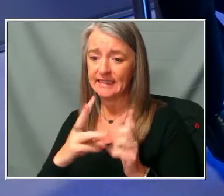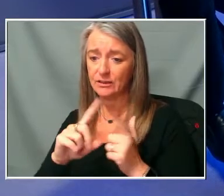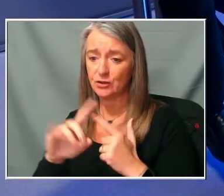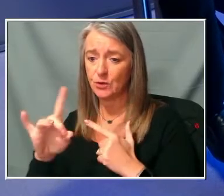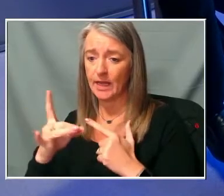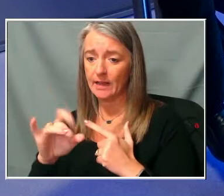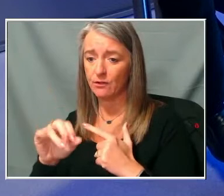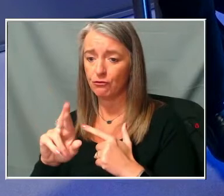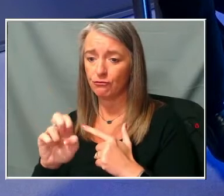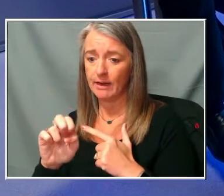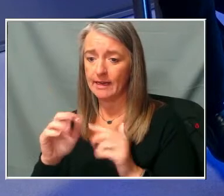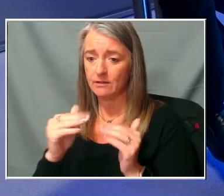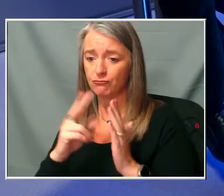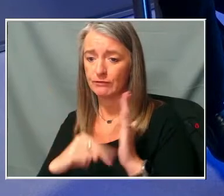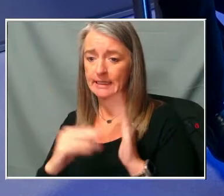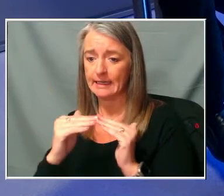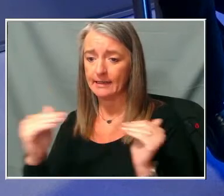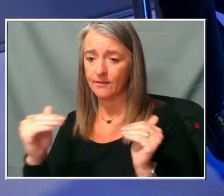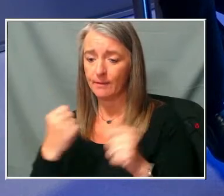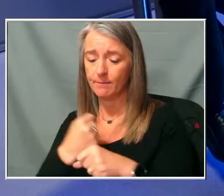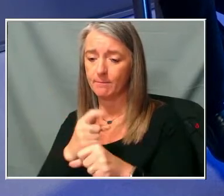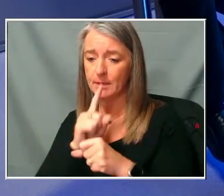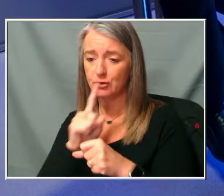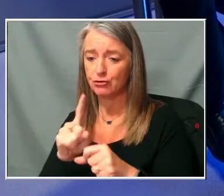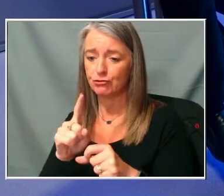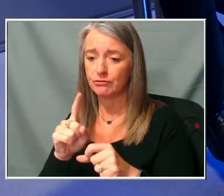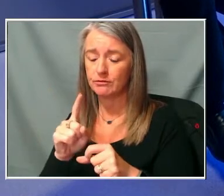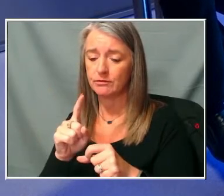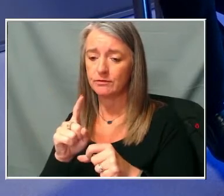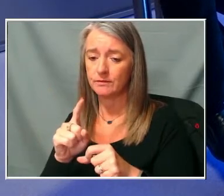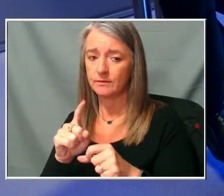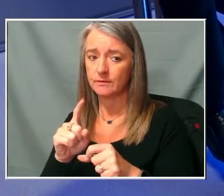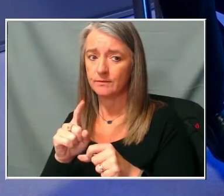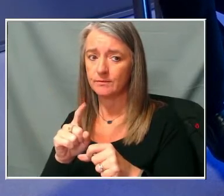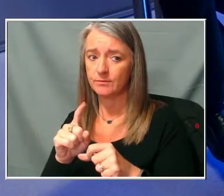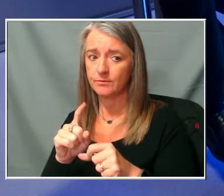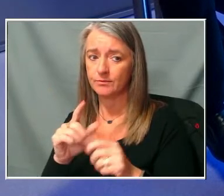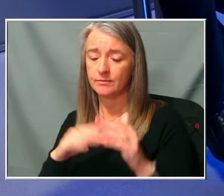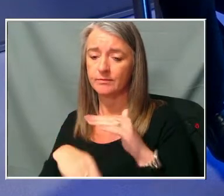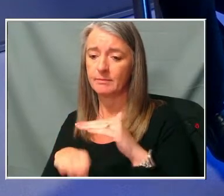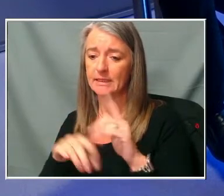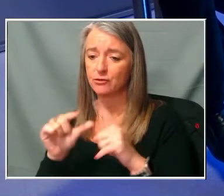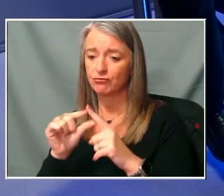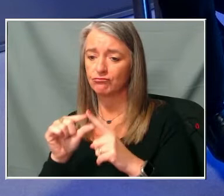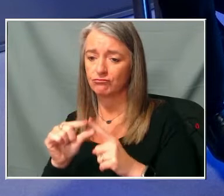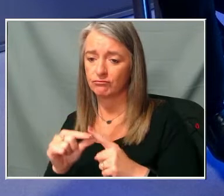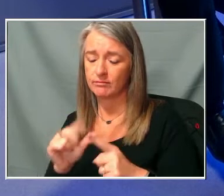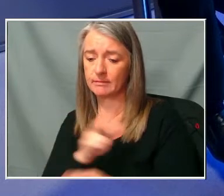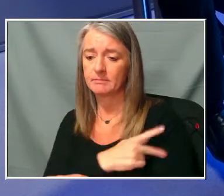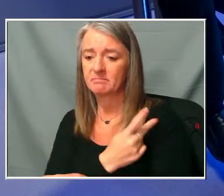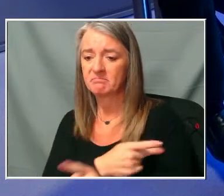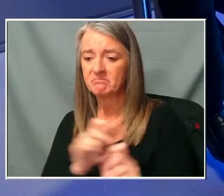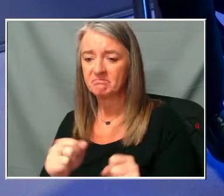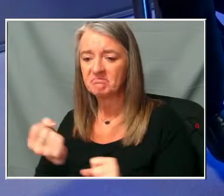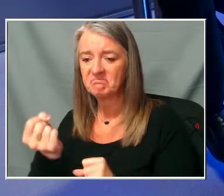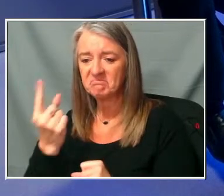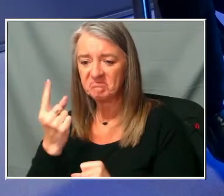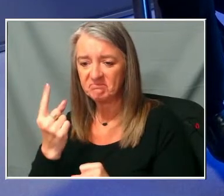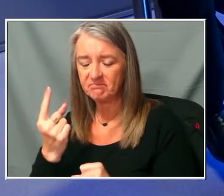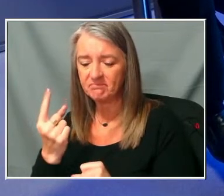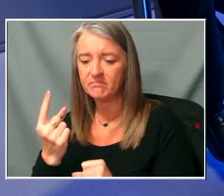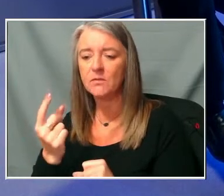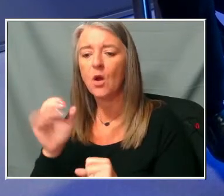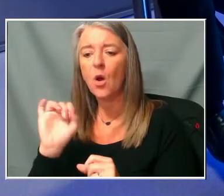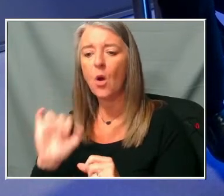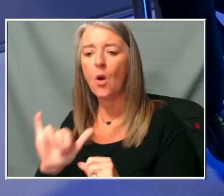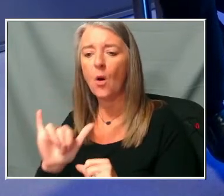reading level, making it in basic terms that patients could understand and go, okay, I get the gist